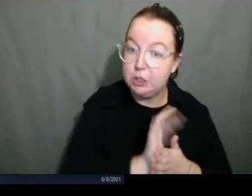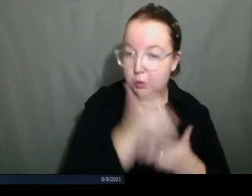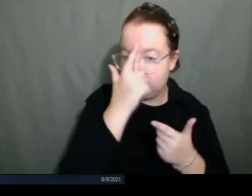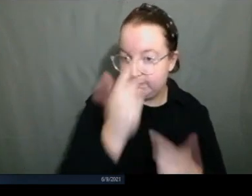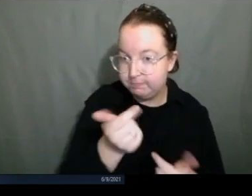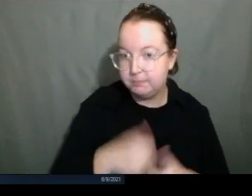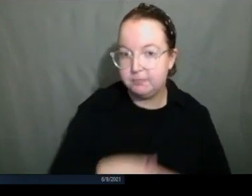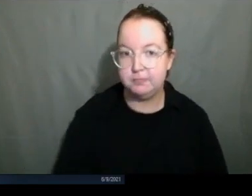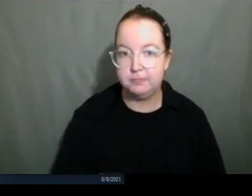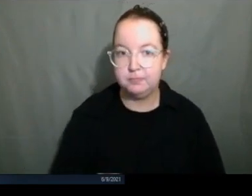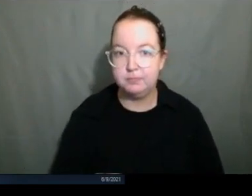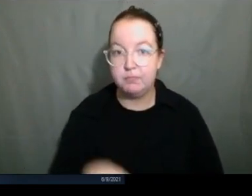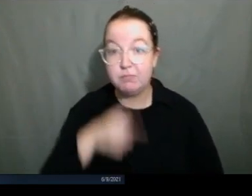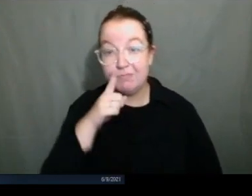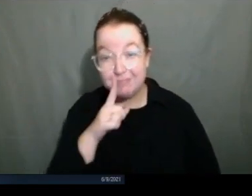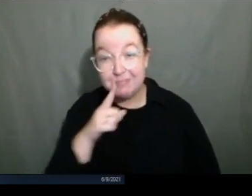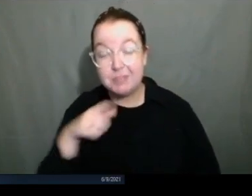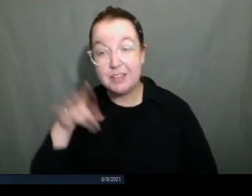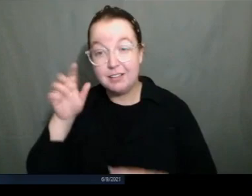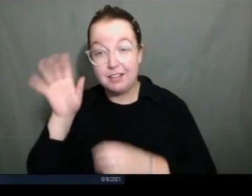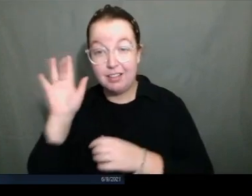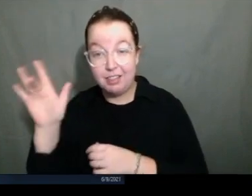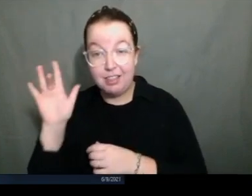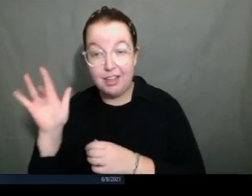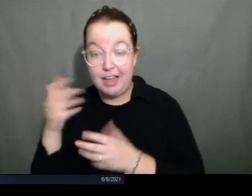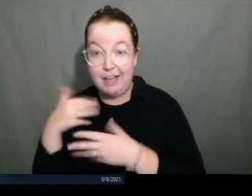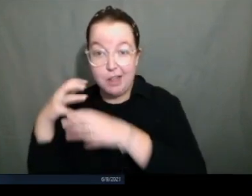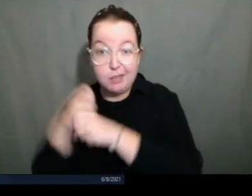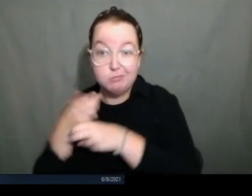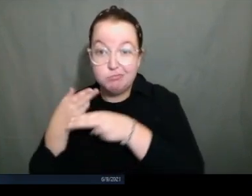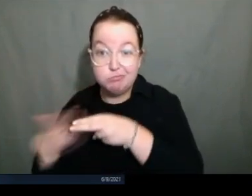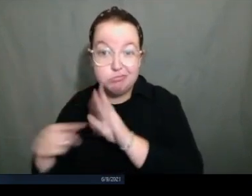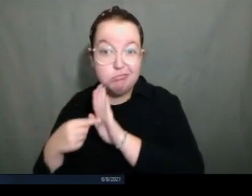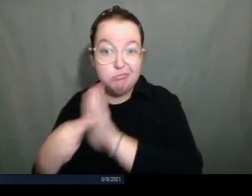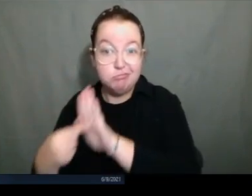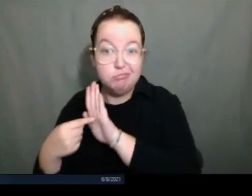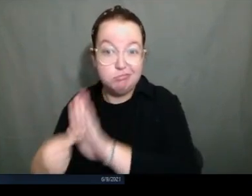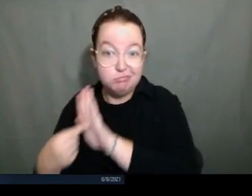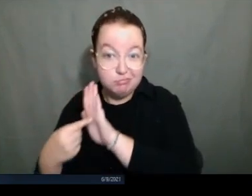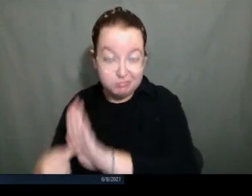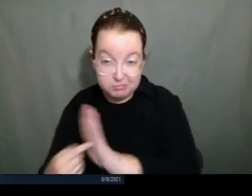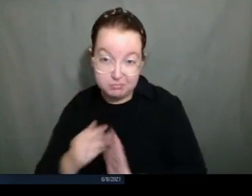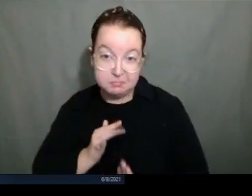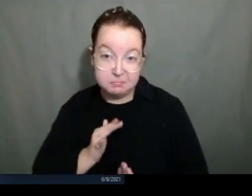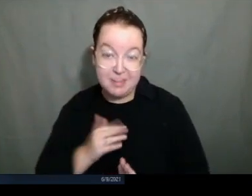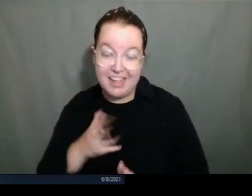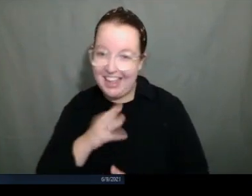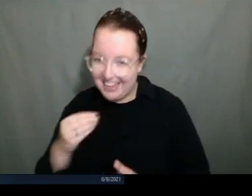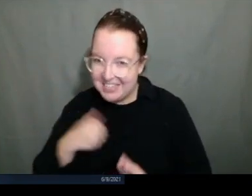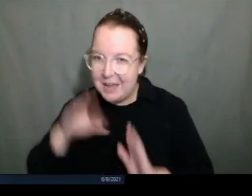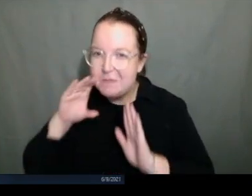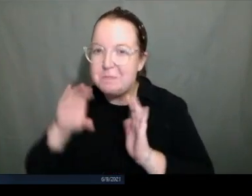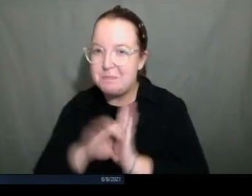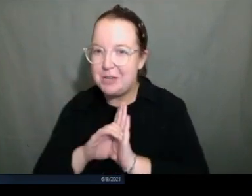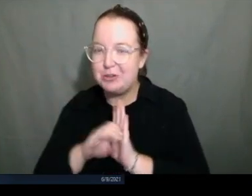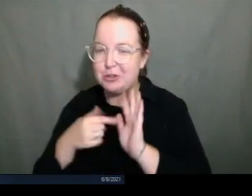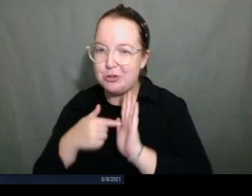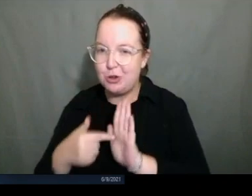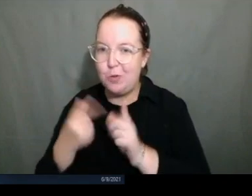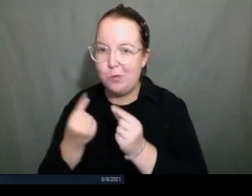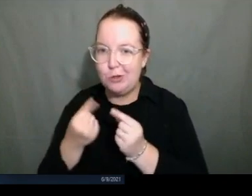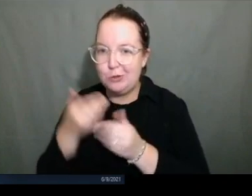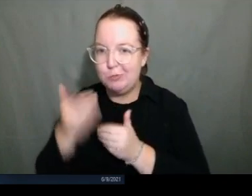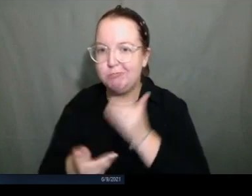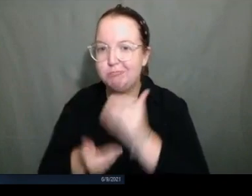today. These are really helpful because they're very condensed and straight to the point, and they all have screenshots and step-by-step instructions.